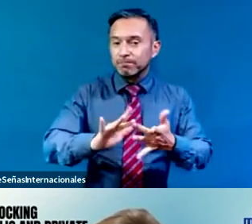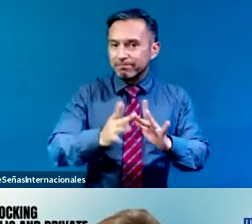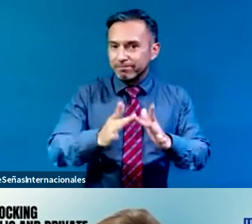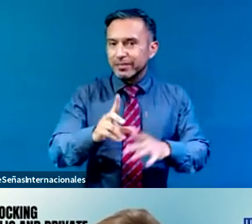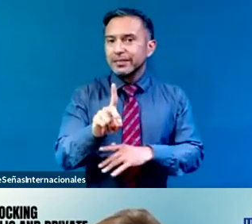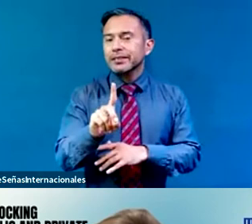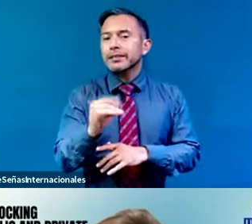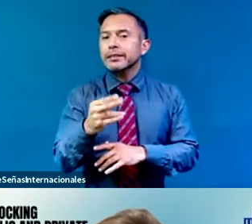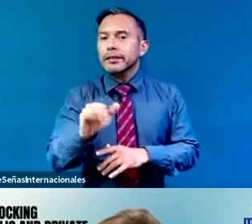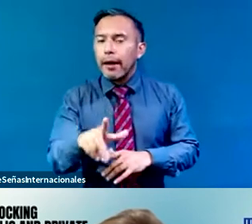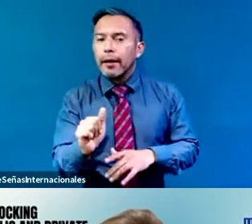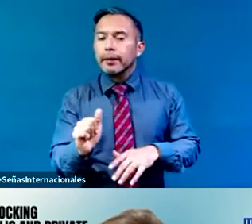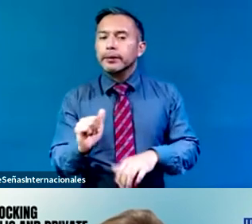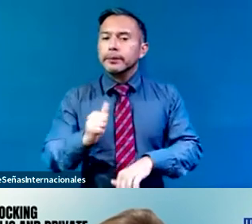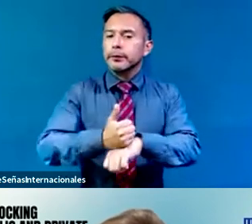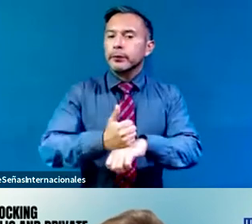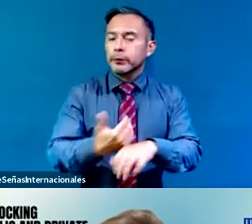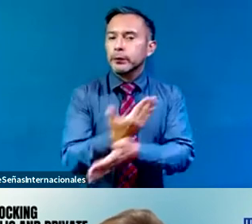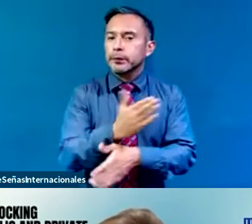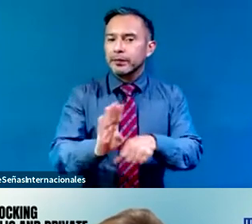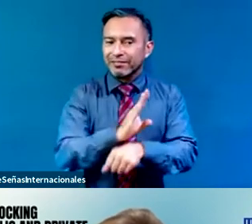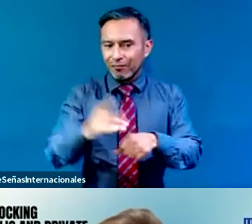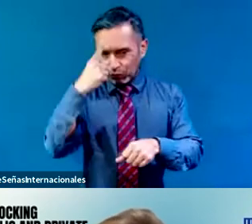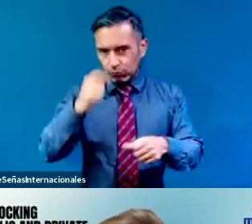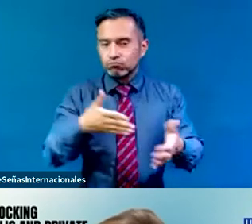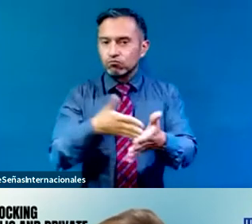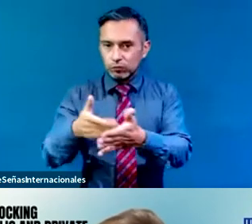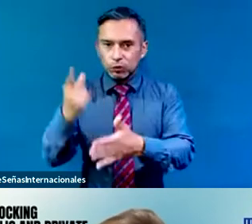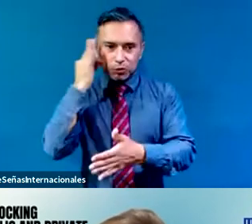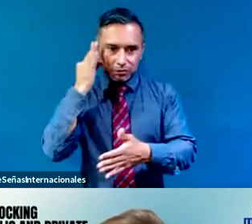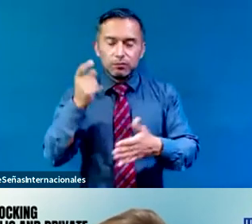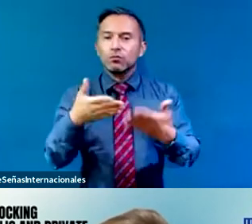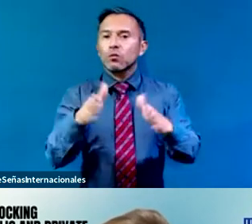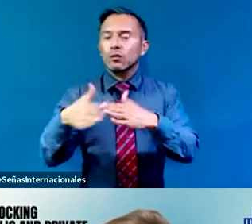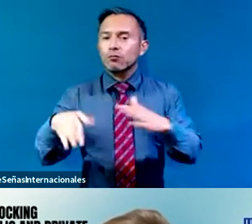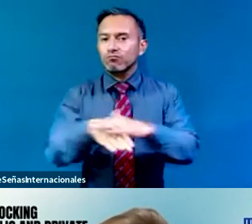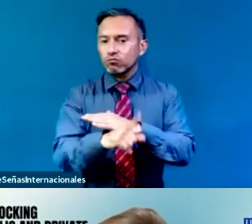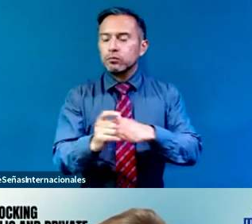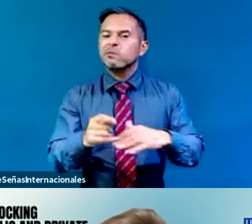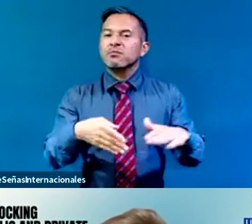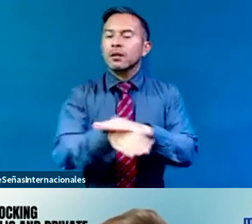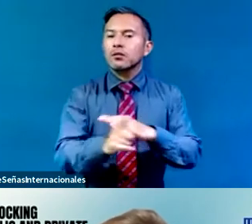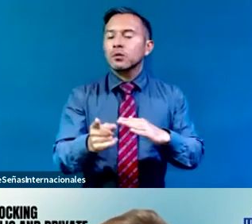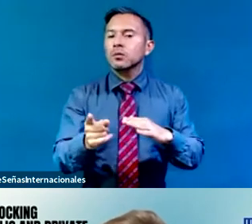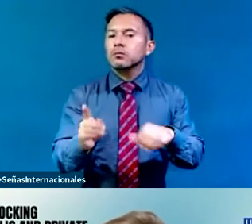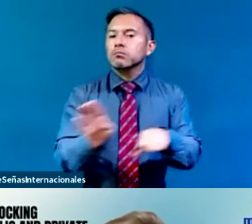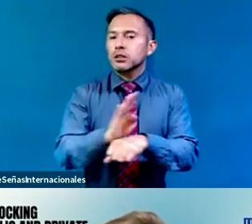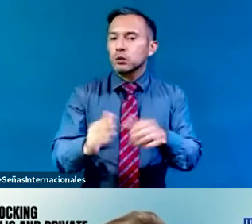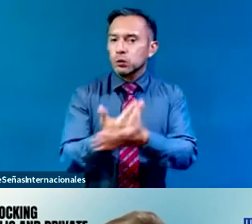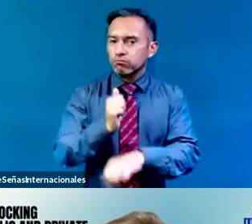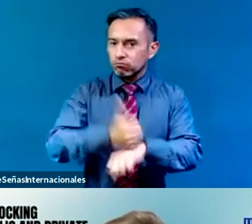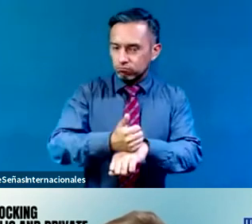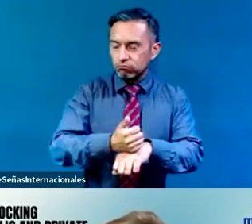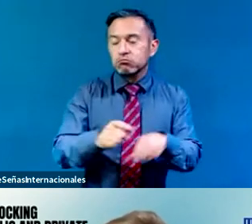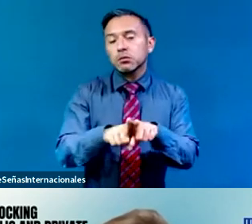women's barriers to financial access and business creation, including through alternative forms of credit history to access that critical